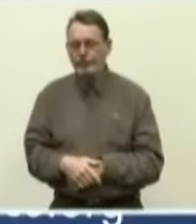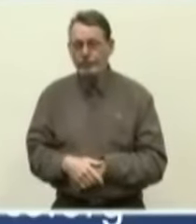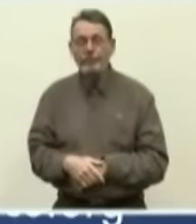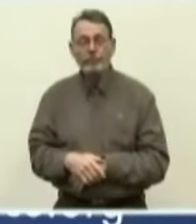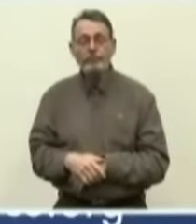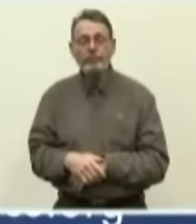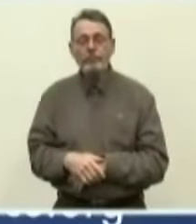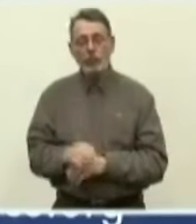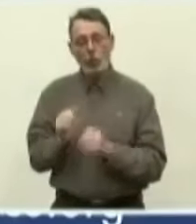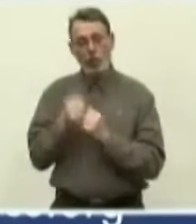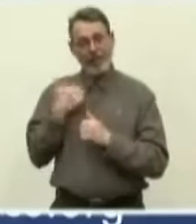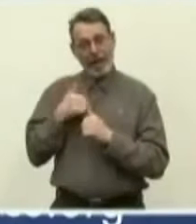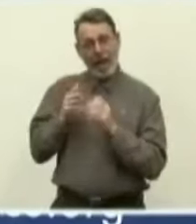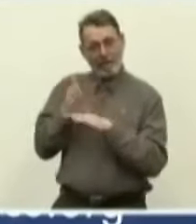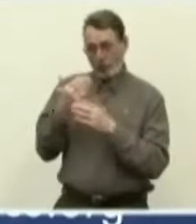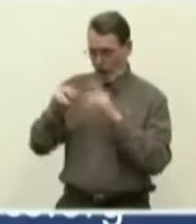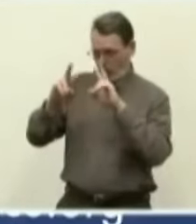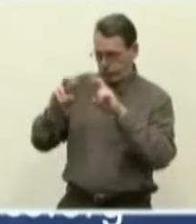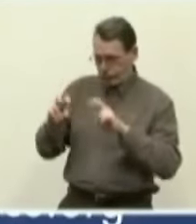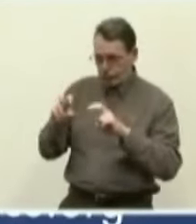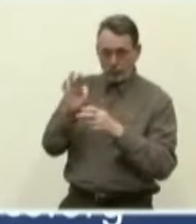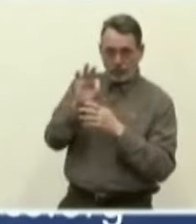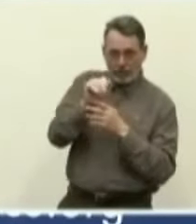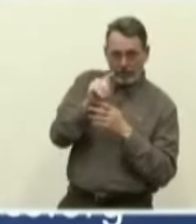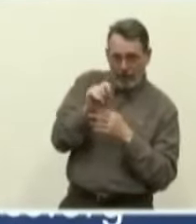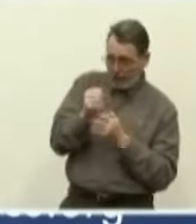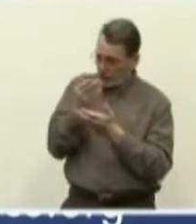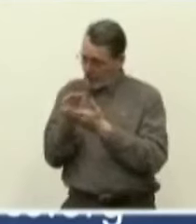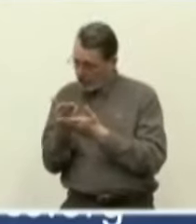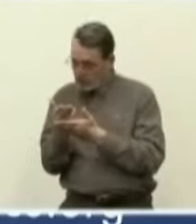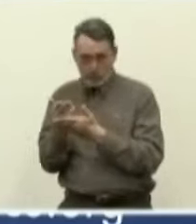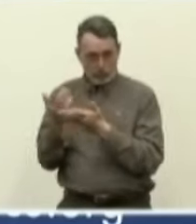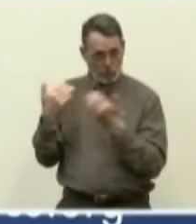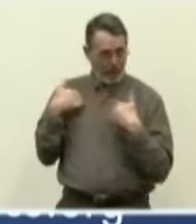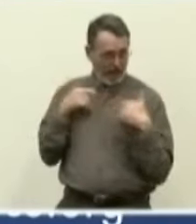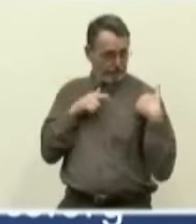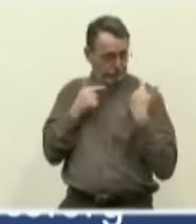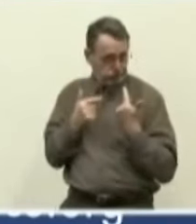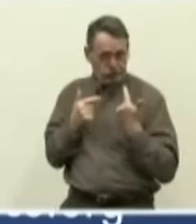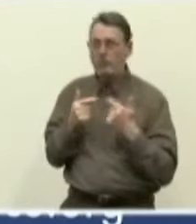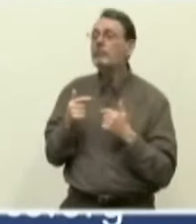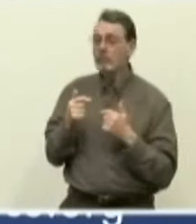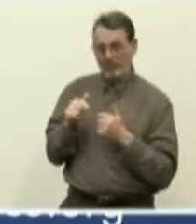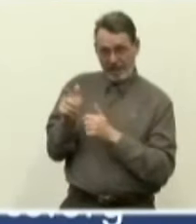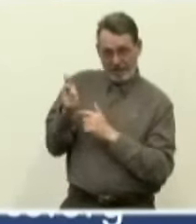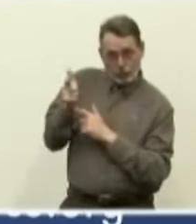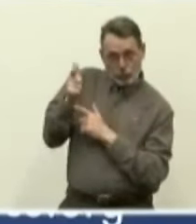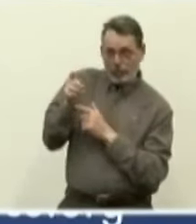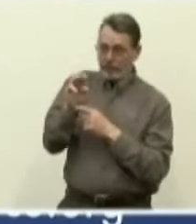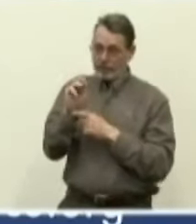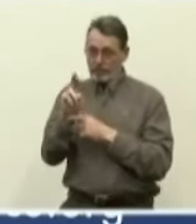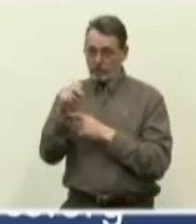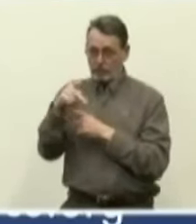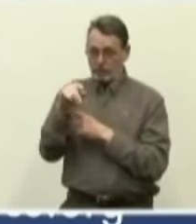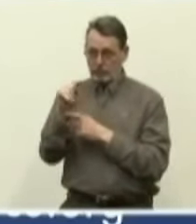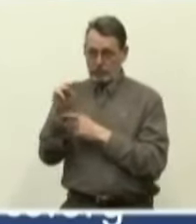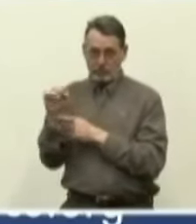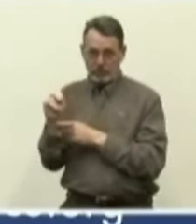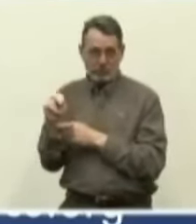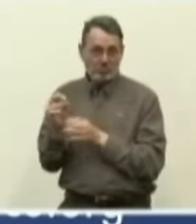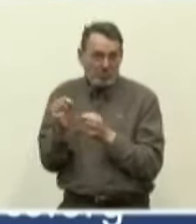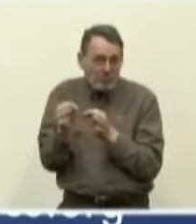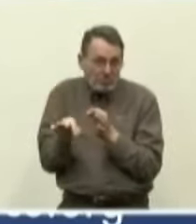Based on our analysis of the facts and evidence we have at this time, the shooting of Mr. Pittman quite